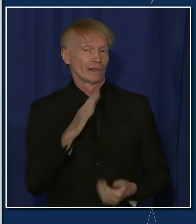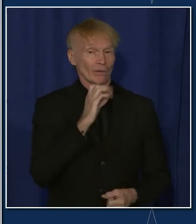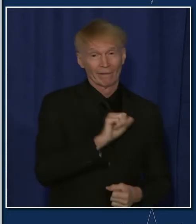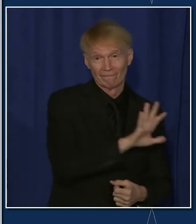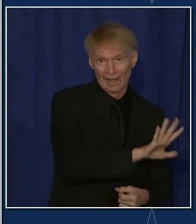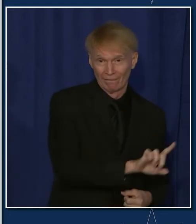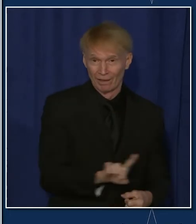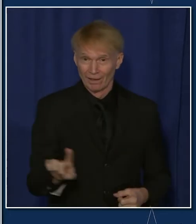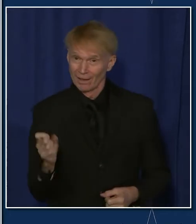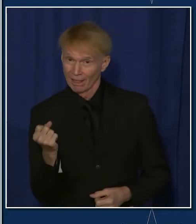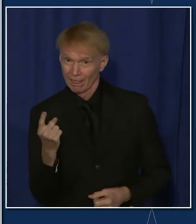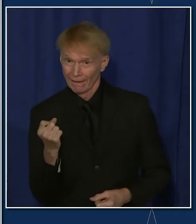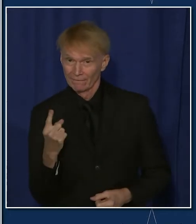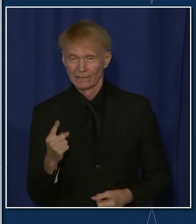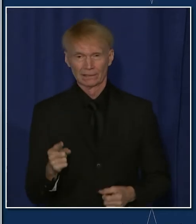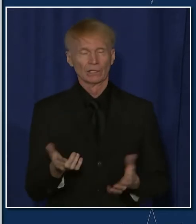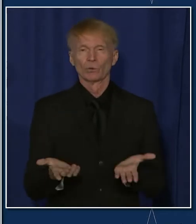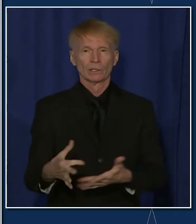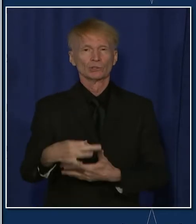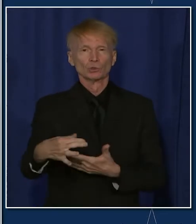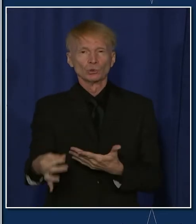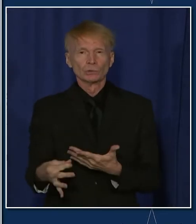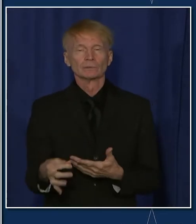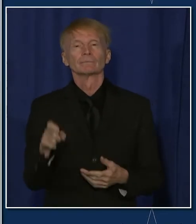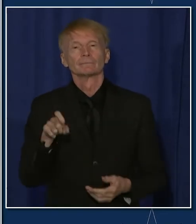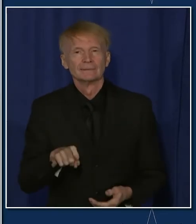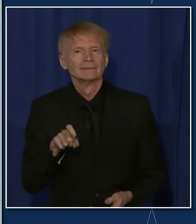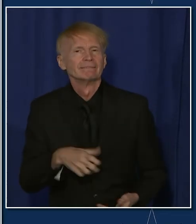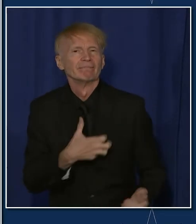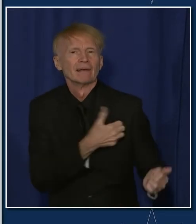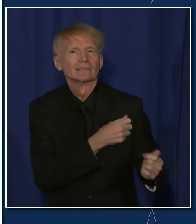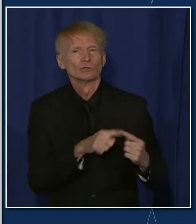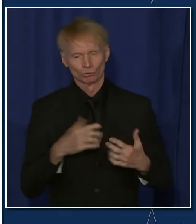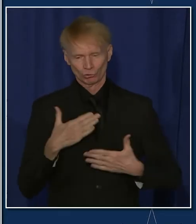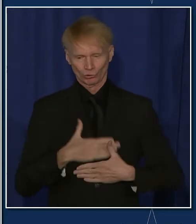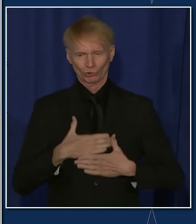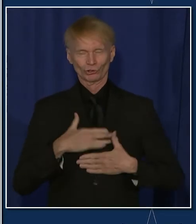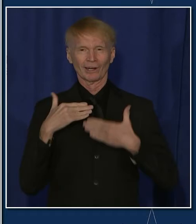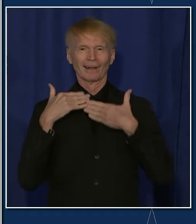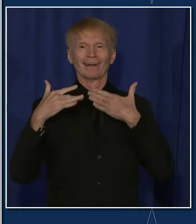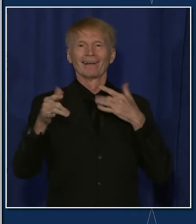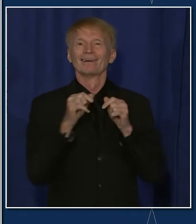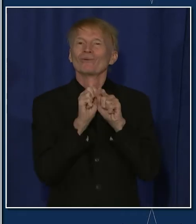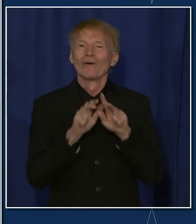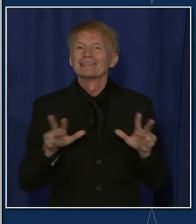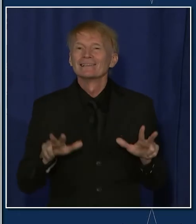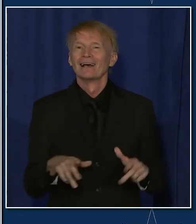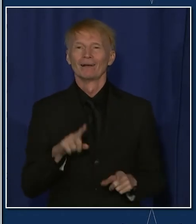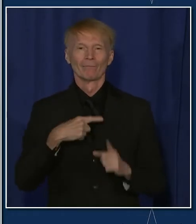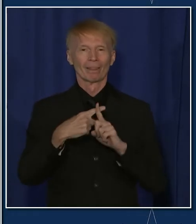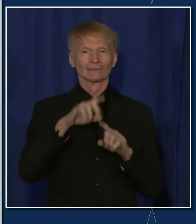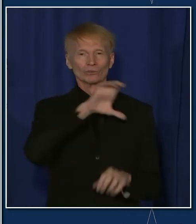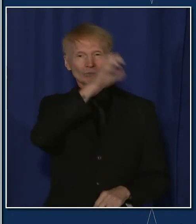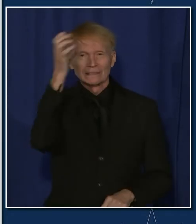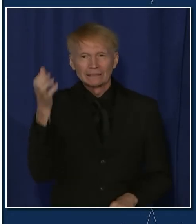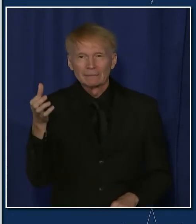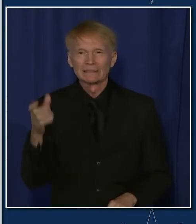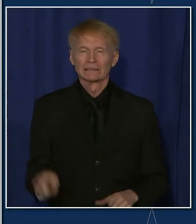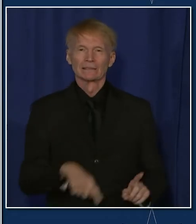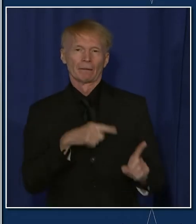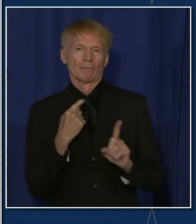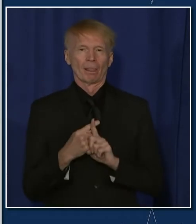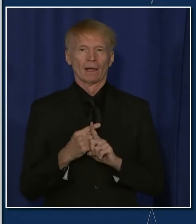11, the choice is to get that vaccine so they can enjoy the Kwanzaa, so they can enjoy Christmas, so they can enjoy the